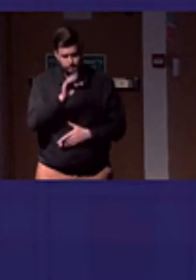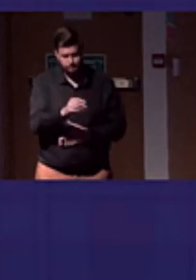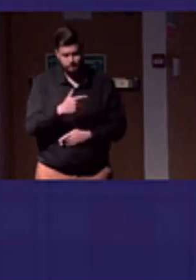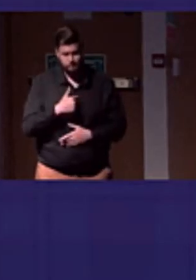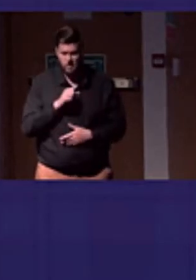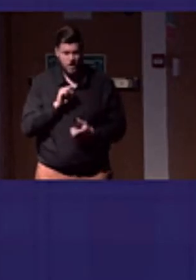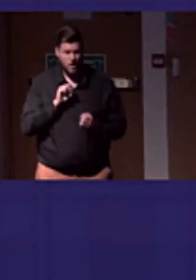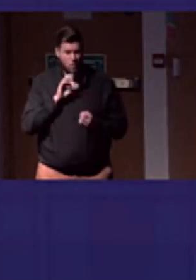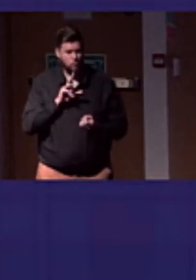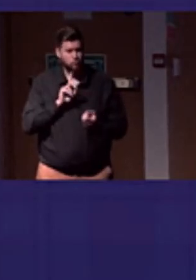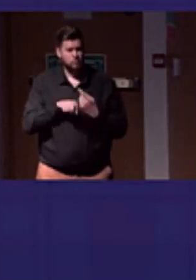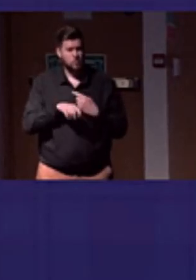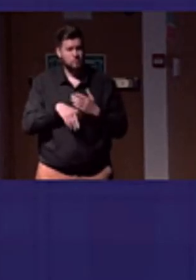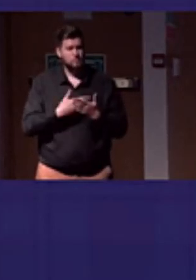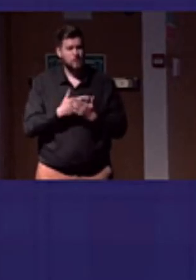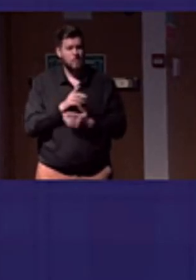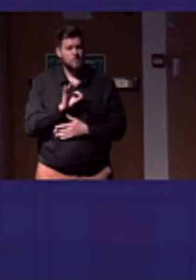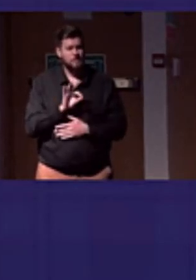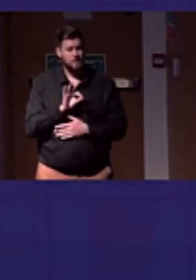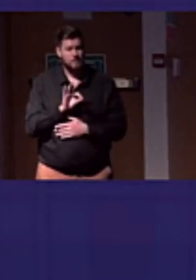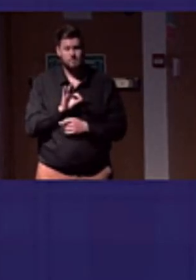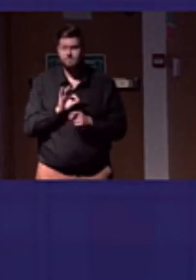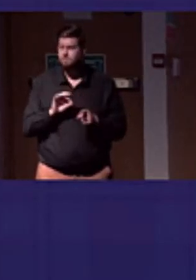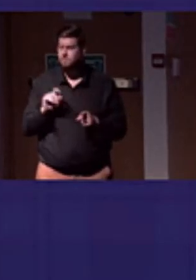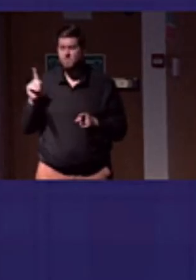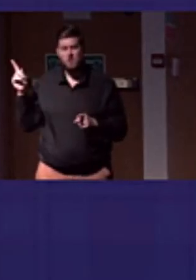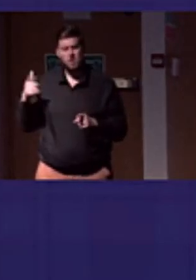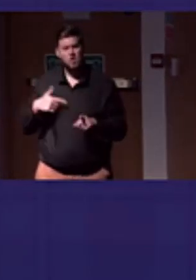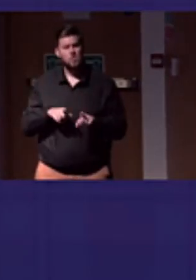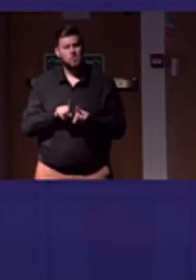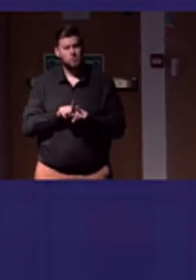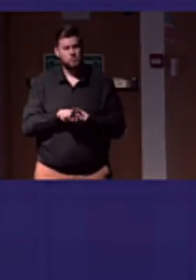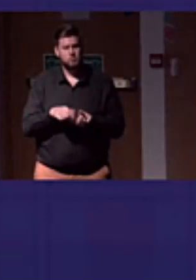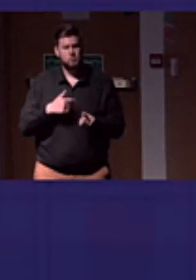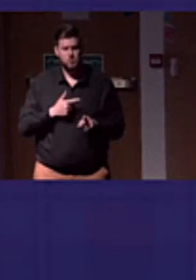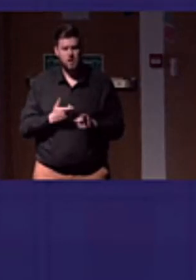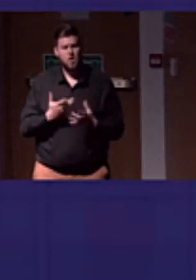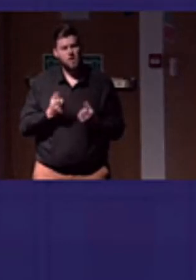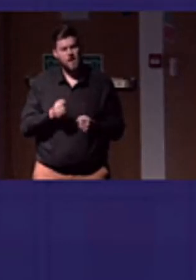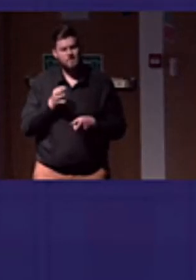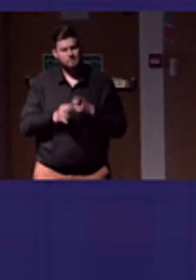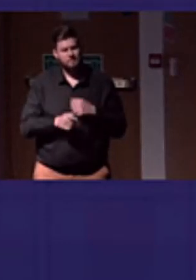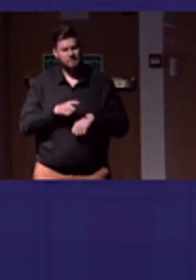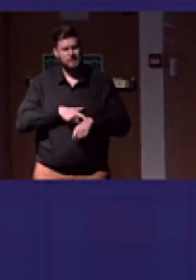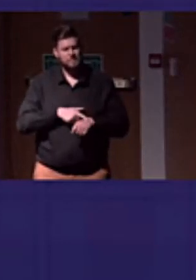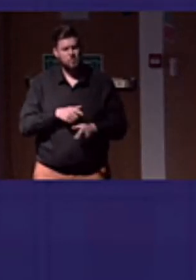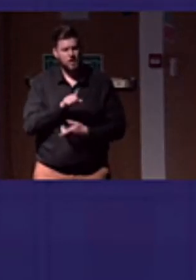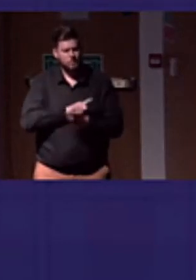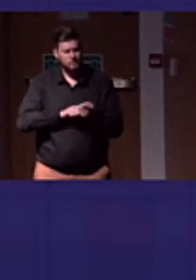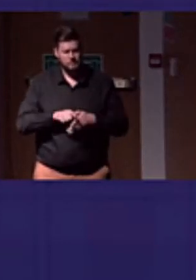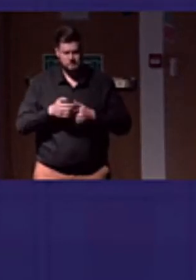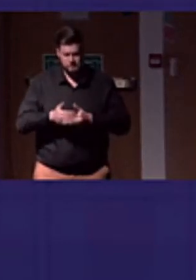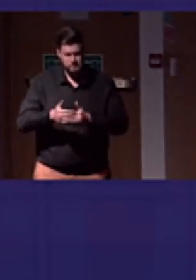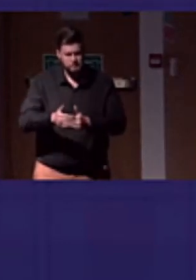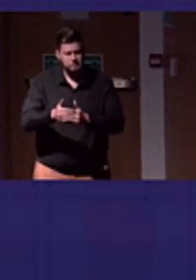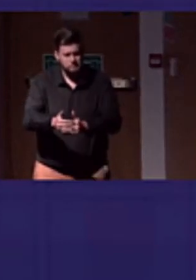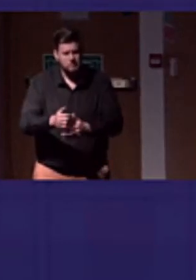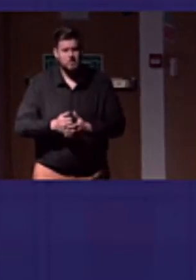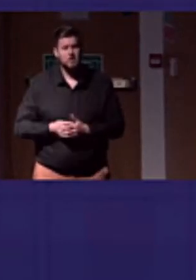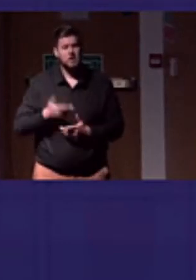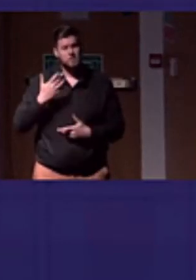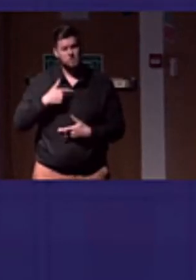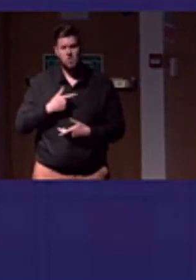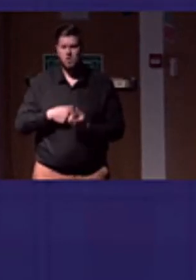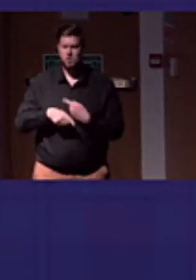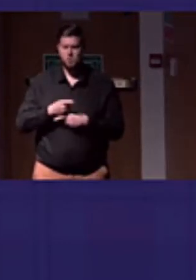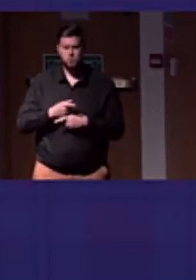2, no meetings Monday till noon, in your time zone. This has been the biggest game changer, though. Before, we used to be extremely stressed